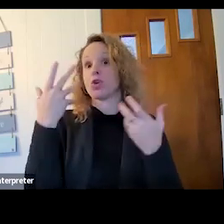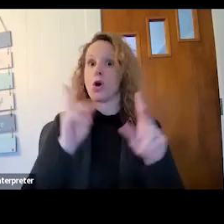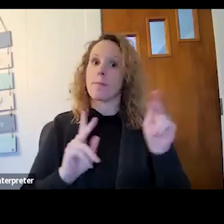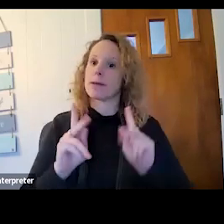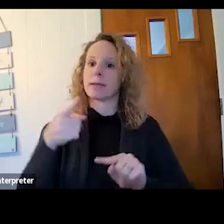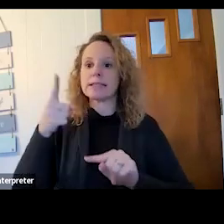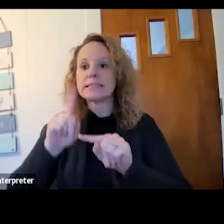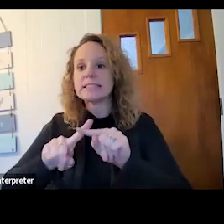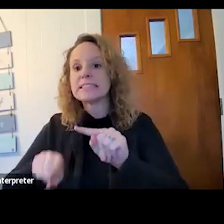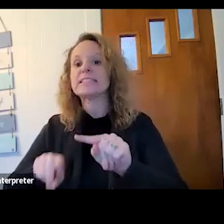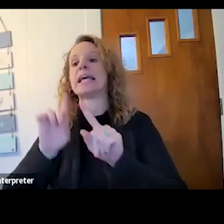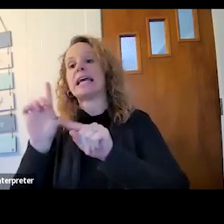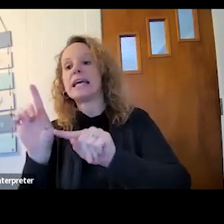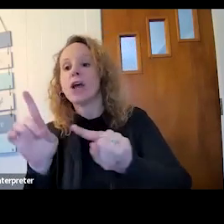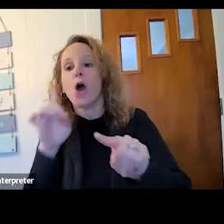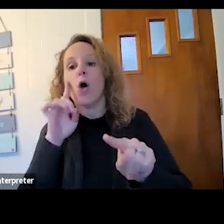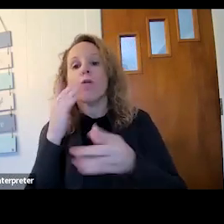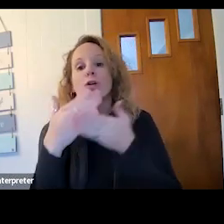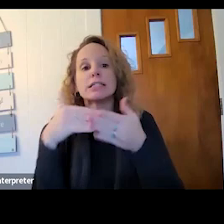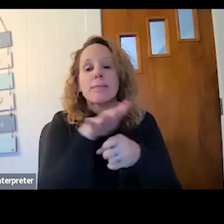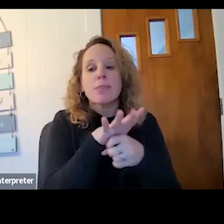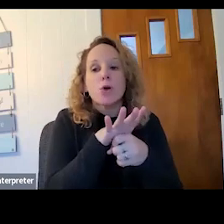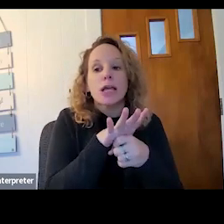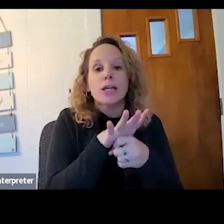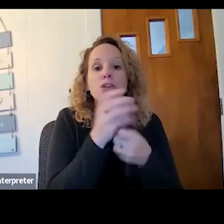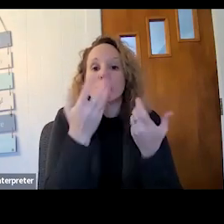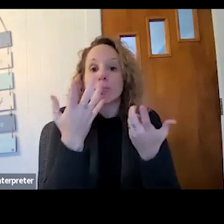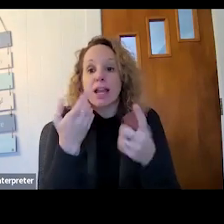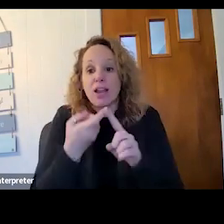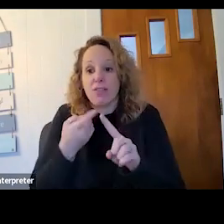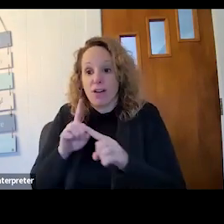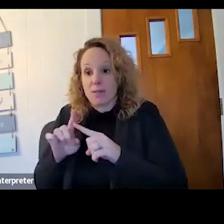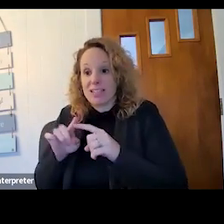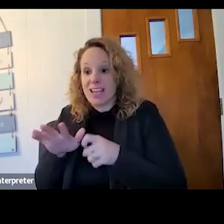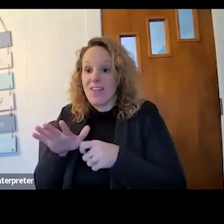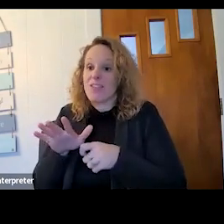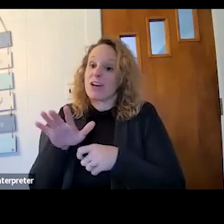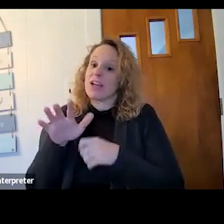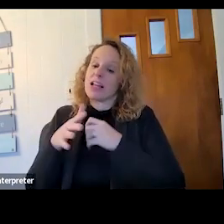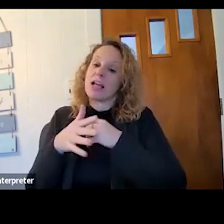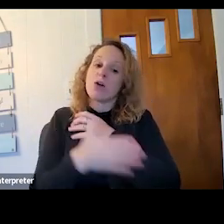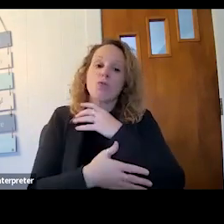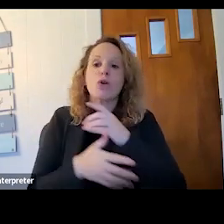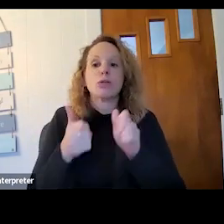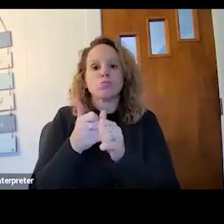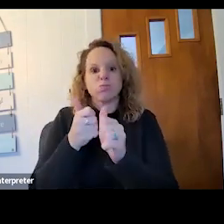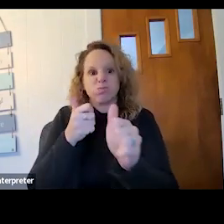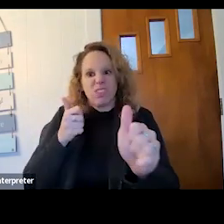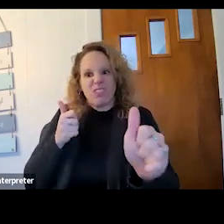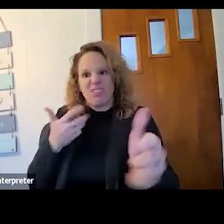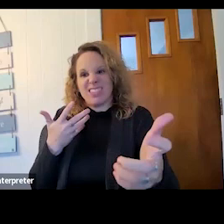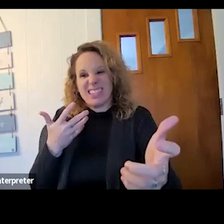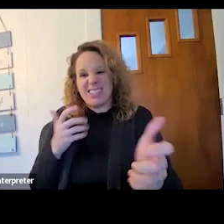can't make it to particular locations, and a lot of you are coming from rural areas where the distance might be great to